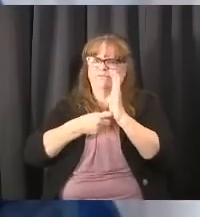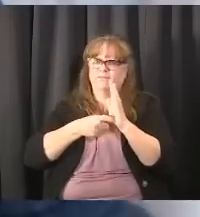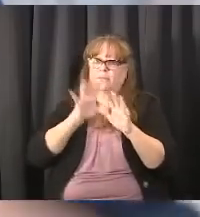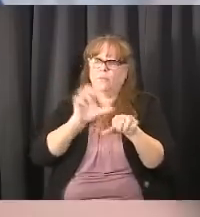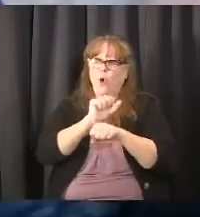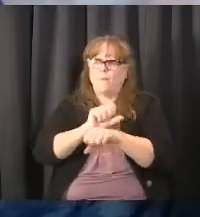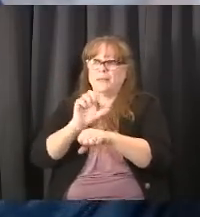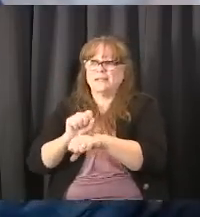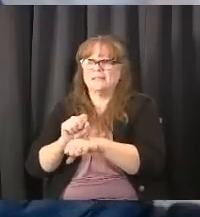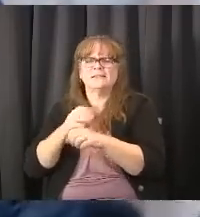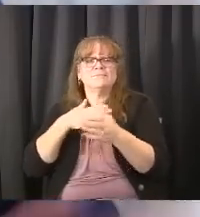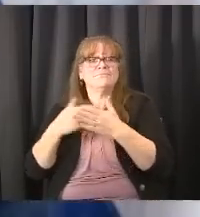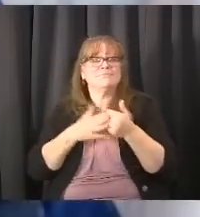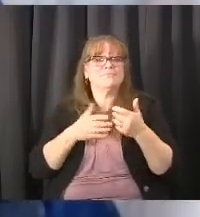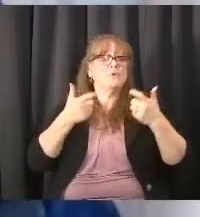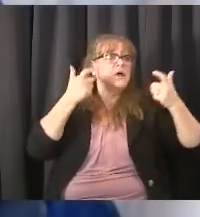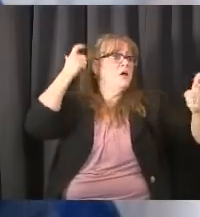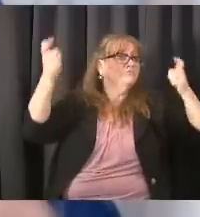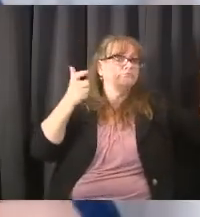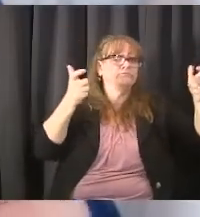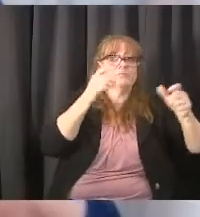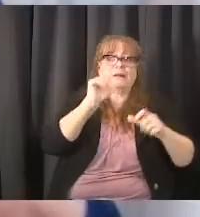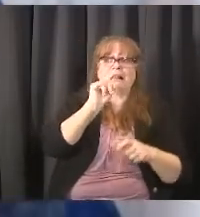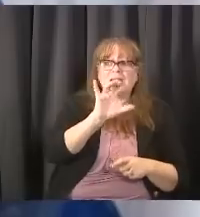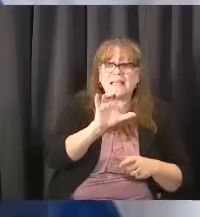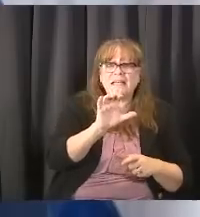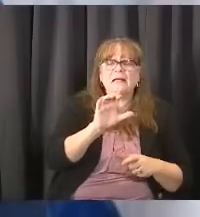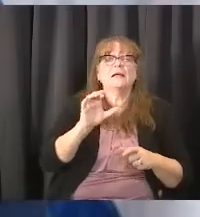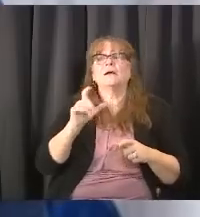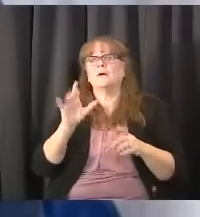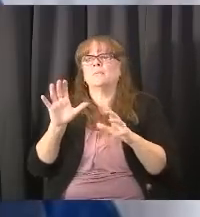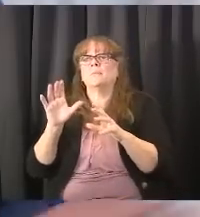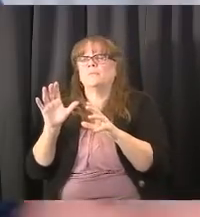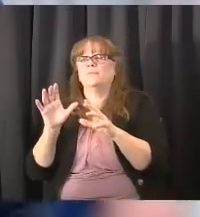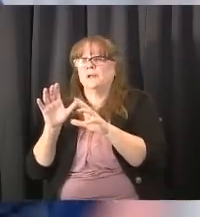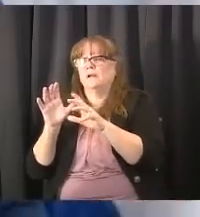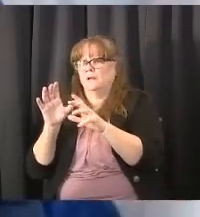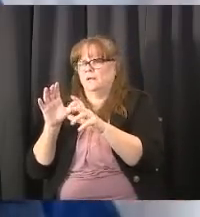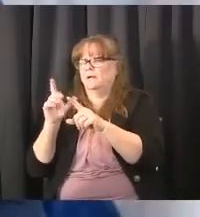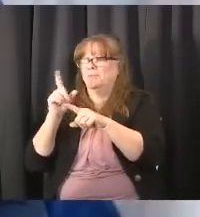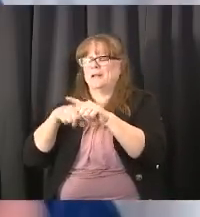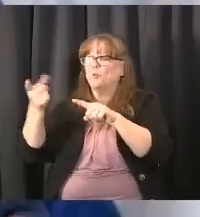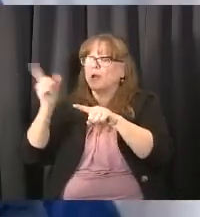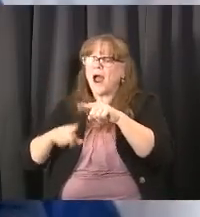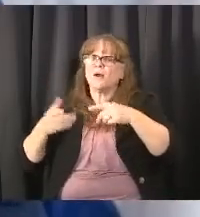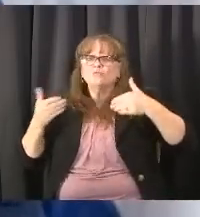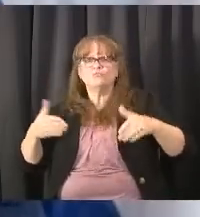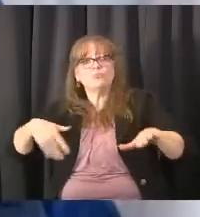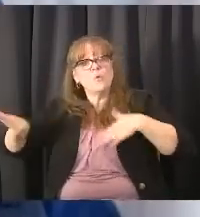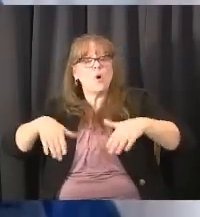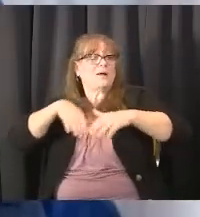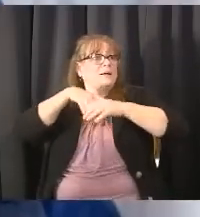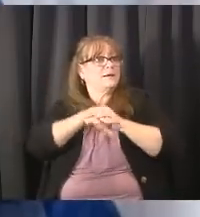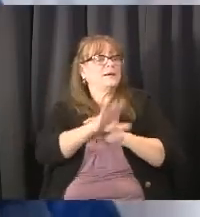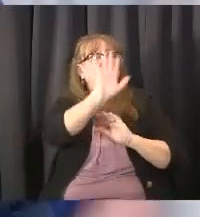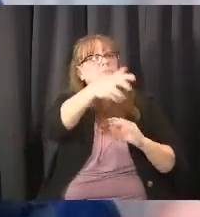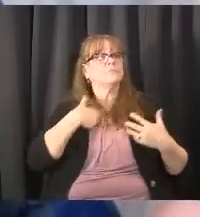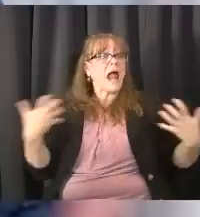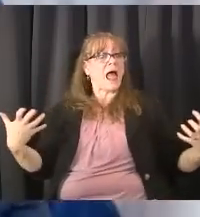not just showing up and waiting. But eventually, this will be your local pharmacy, your local doctor's